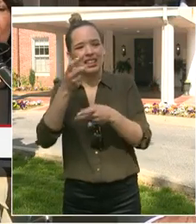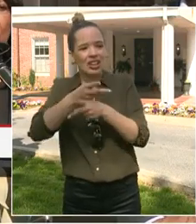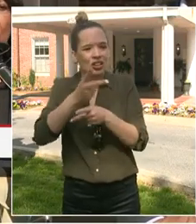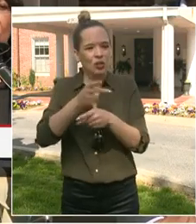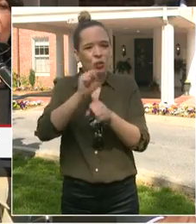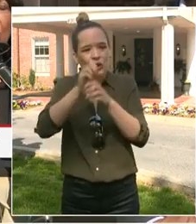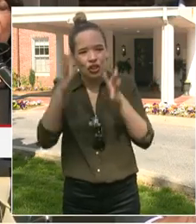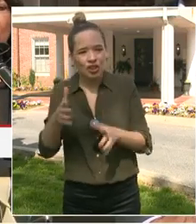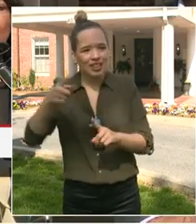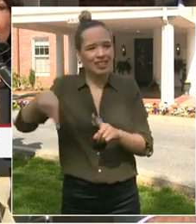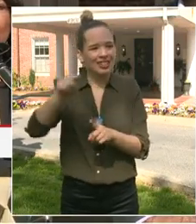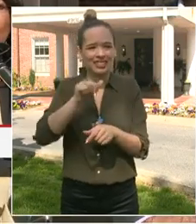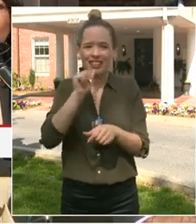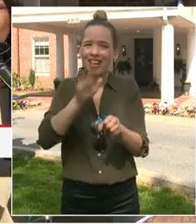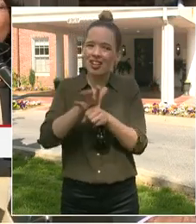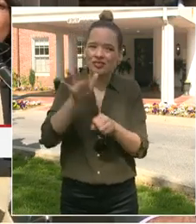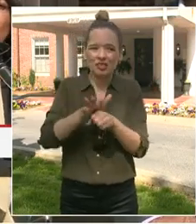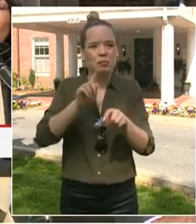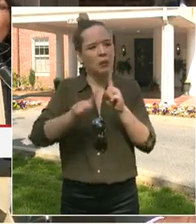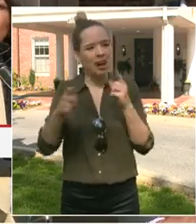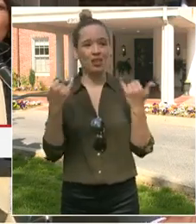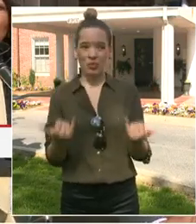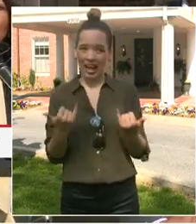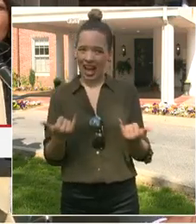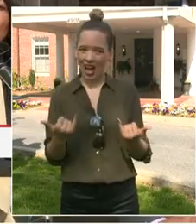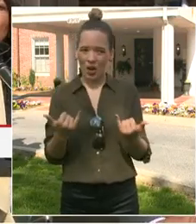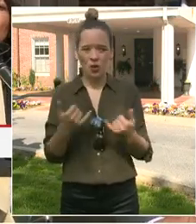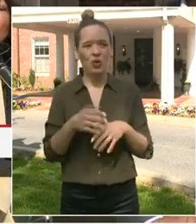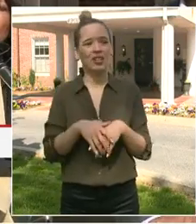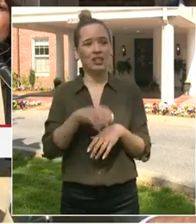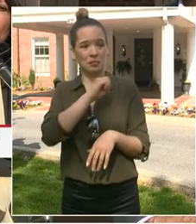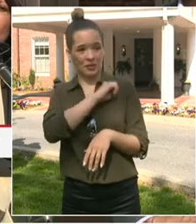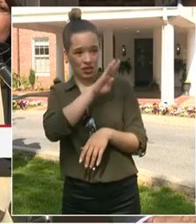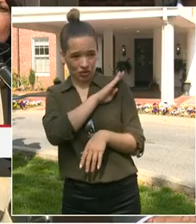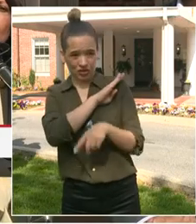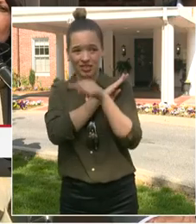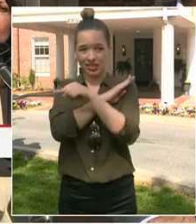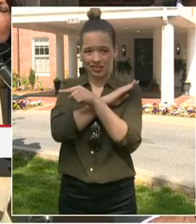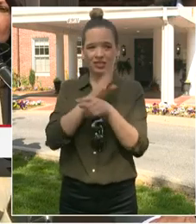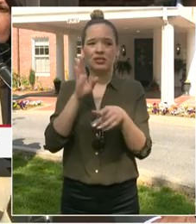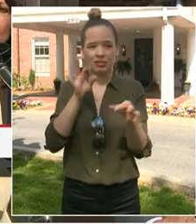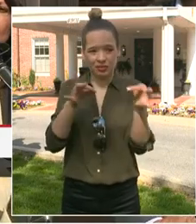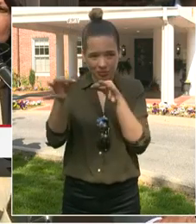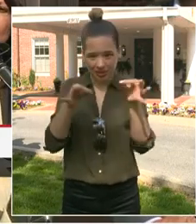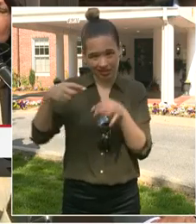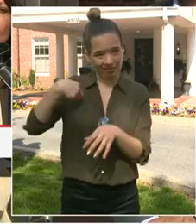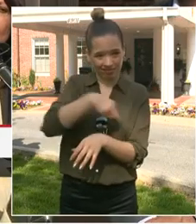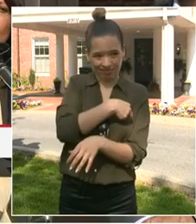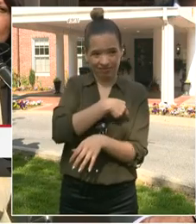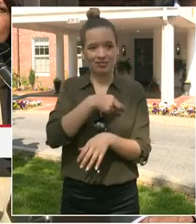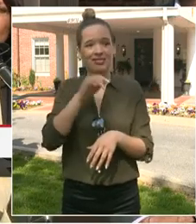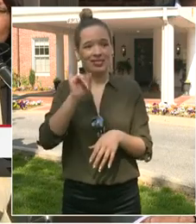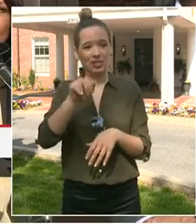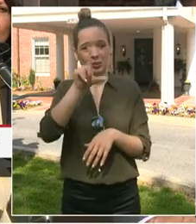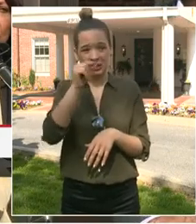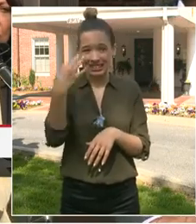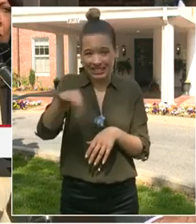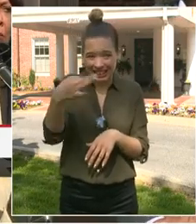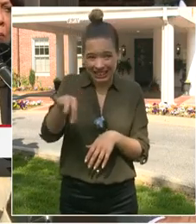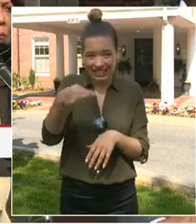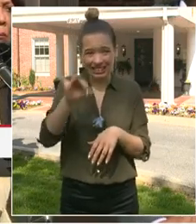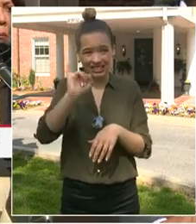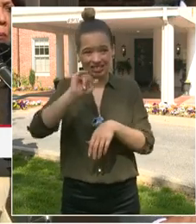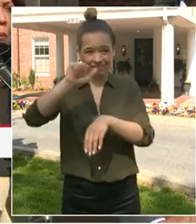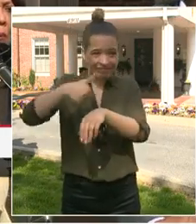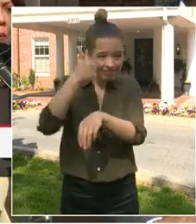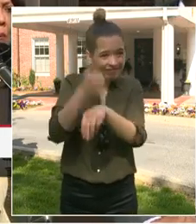challenges remain now. And, you know, Mayor Bowser has outlined for you all that in 2019, she commissioned the Mayor's